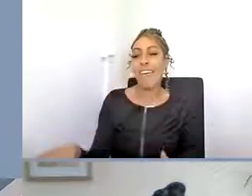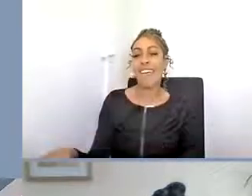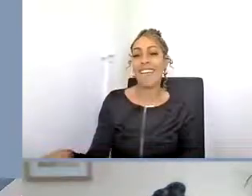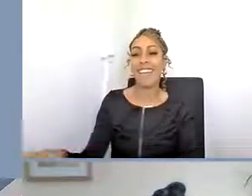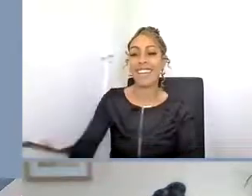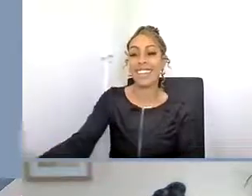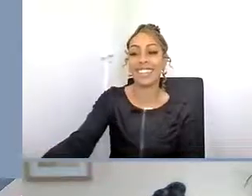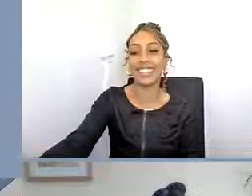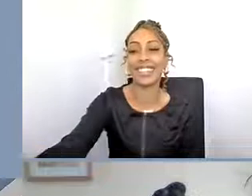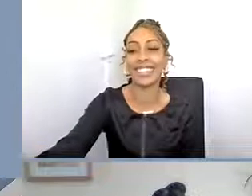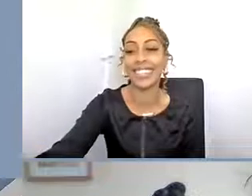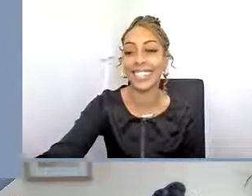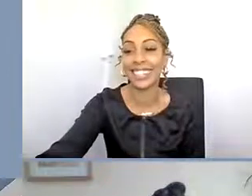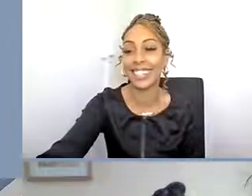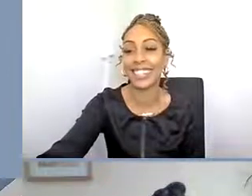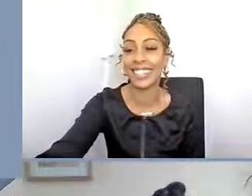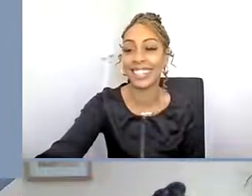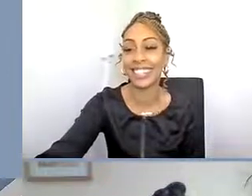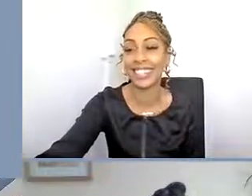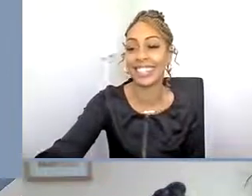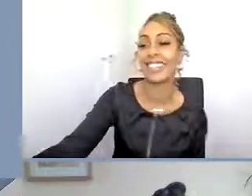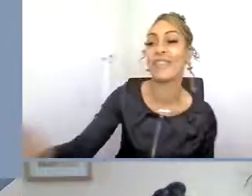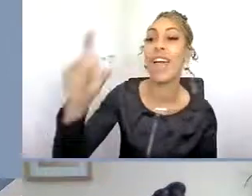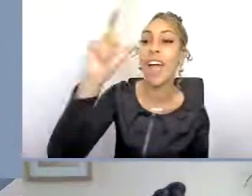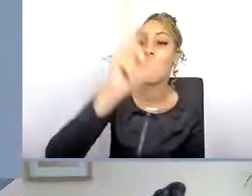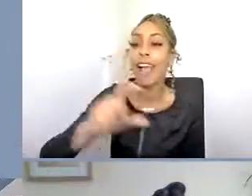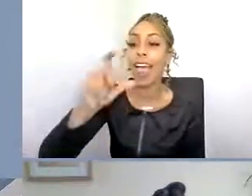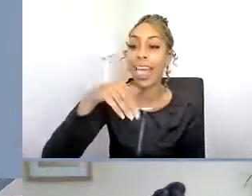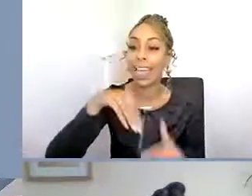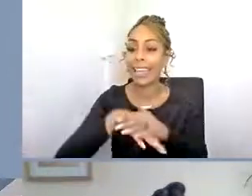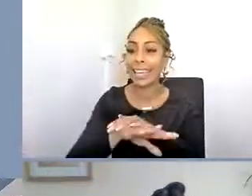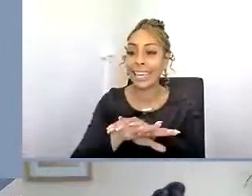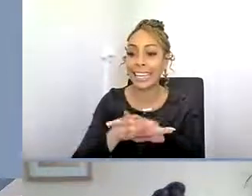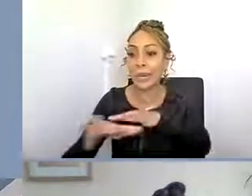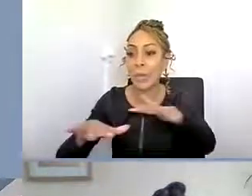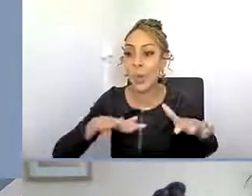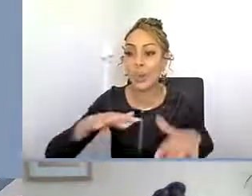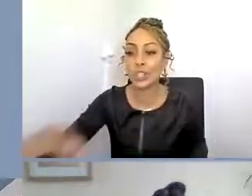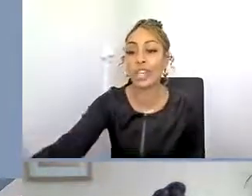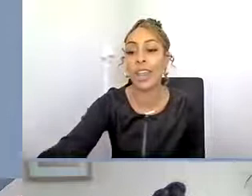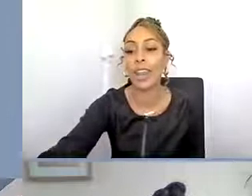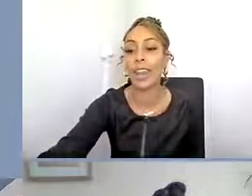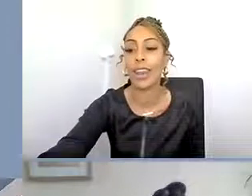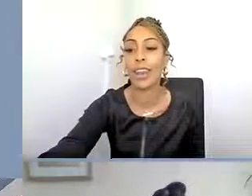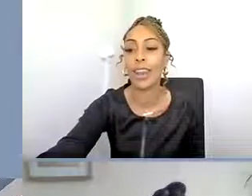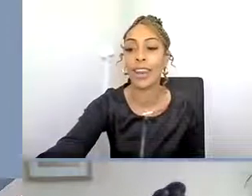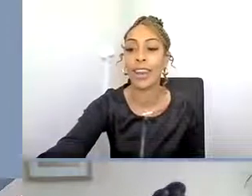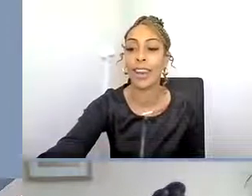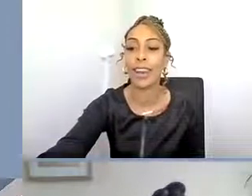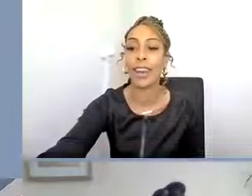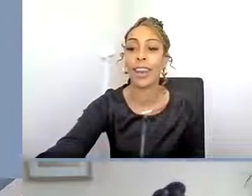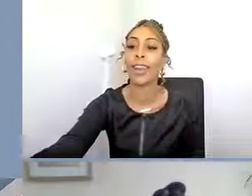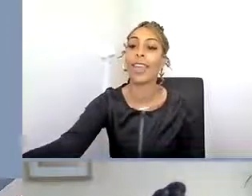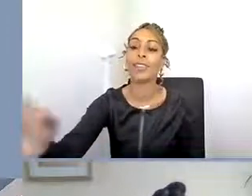slide. It was an exhibition called Colour in Motion, and it was hung in the